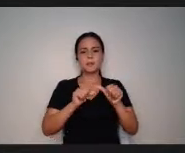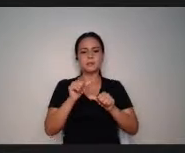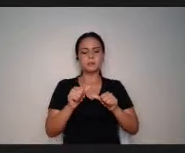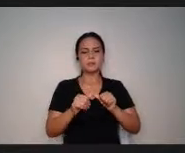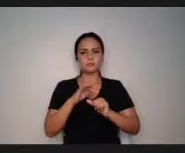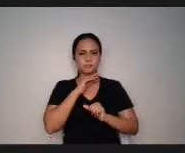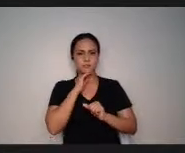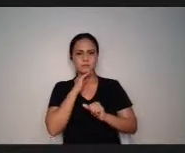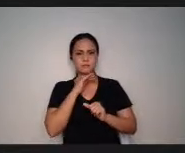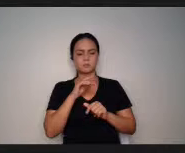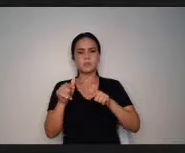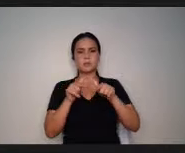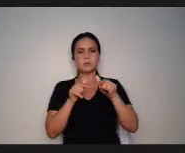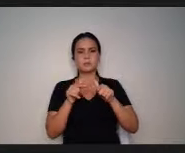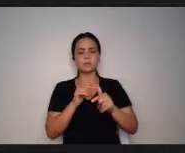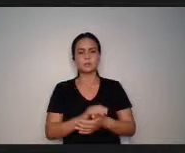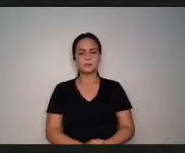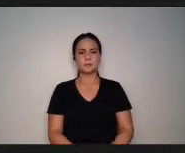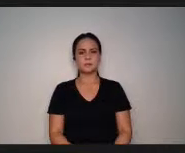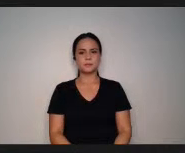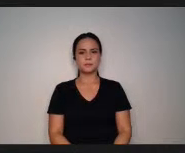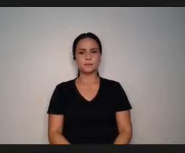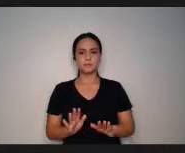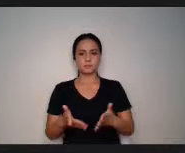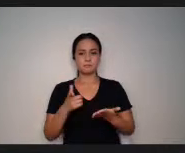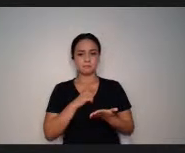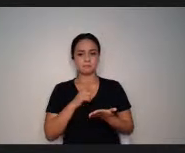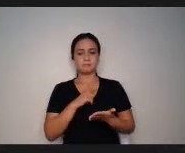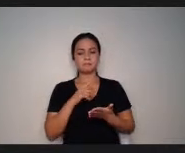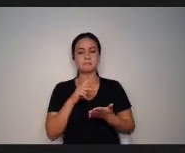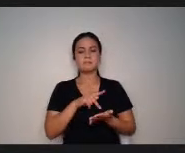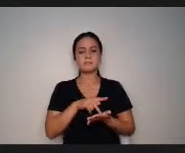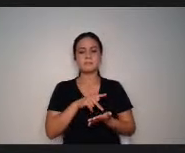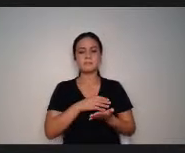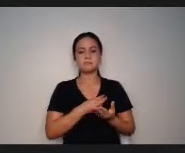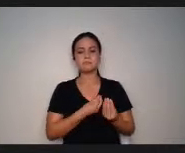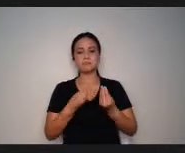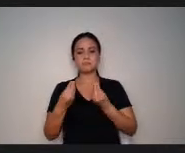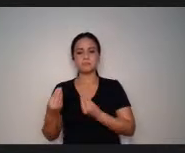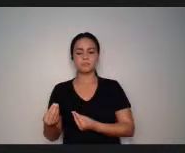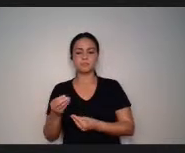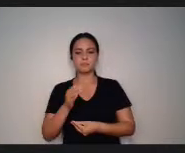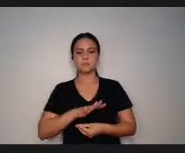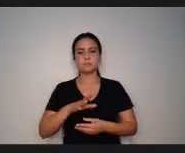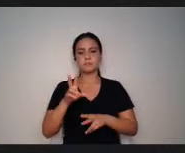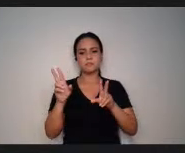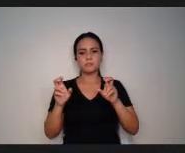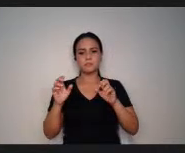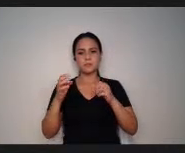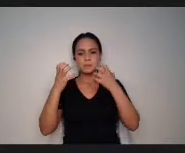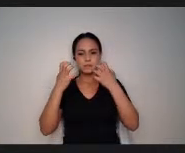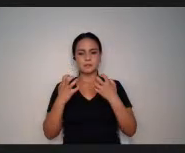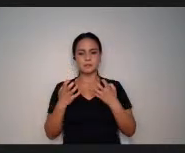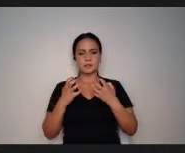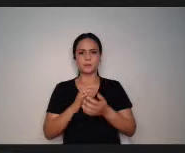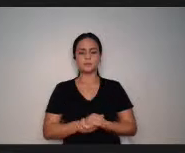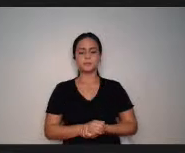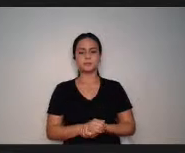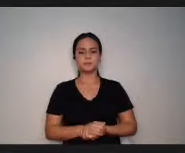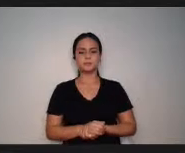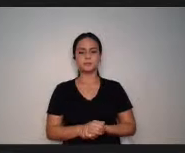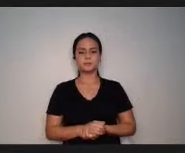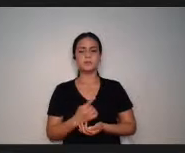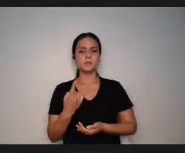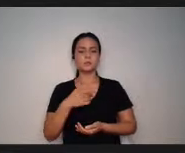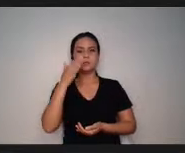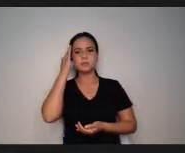these issues seriously. And back in 2010, we know that the World Health Organization and the